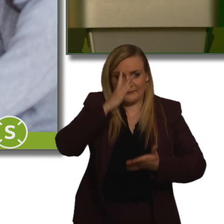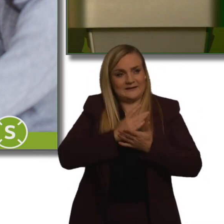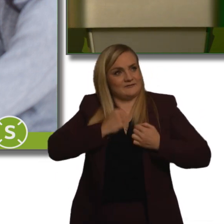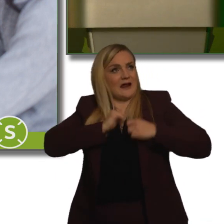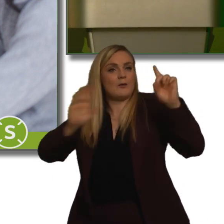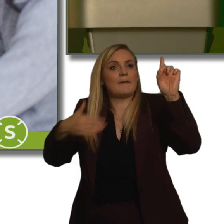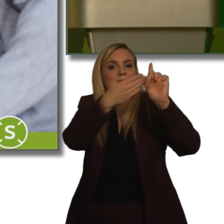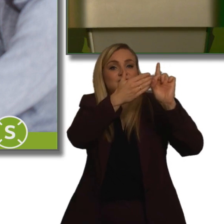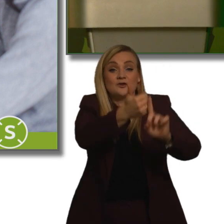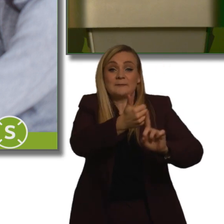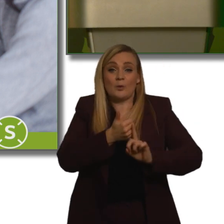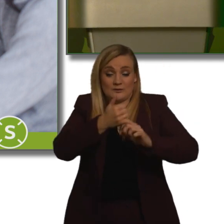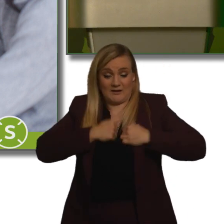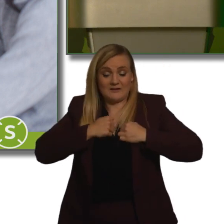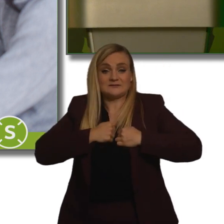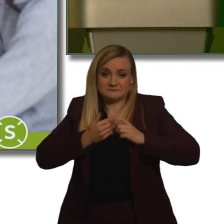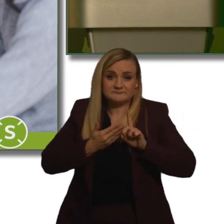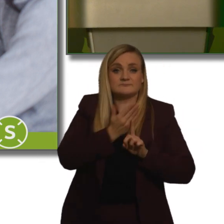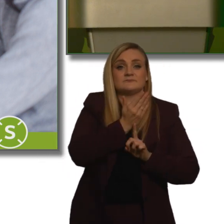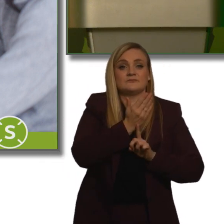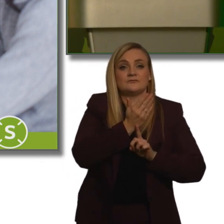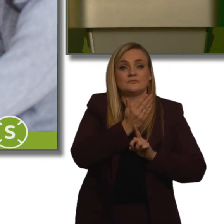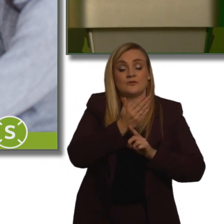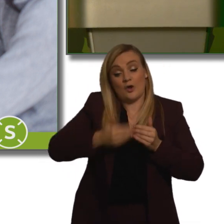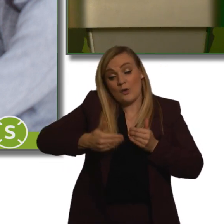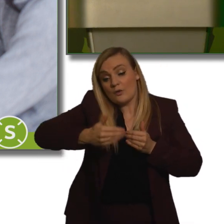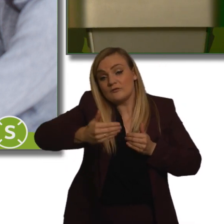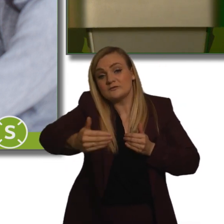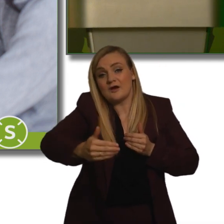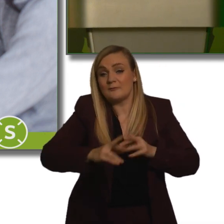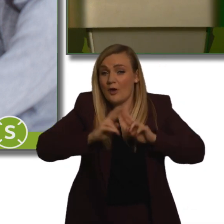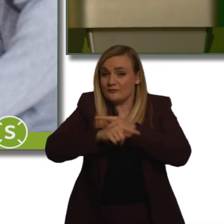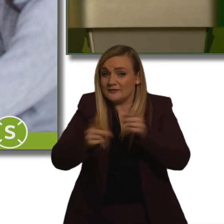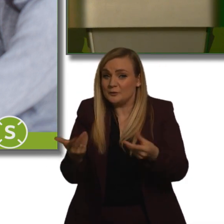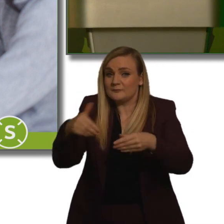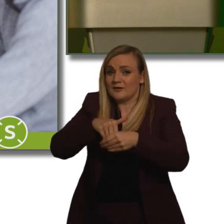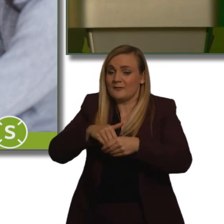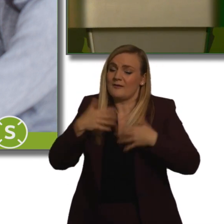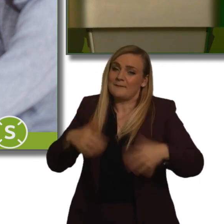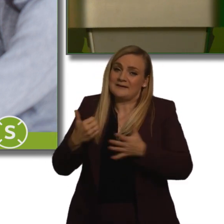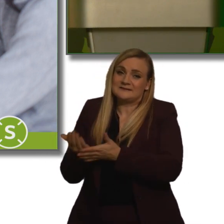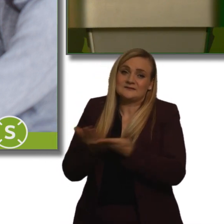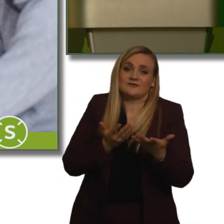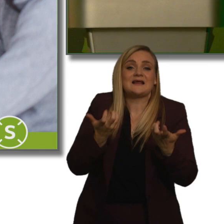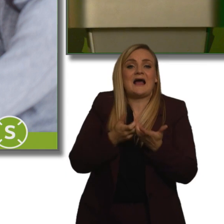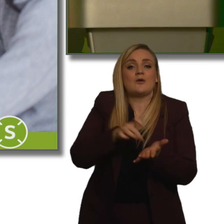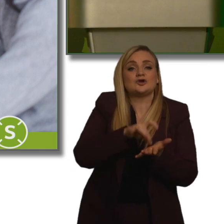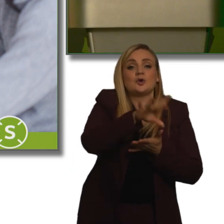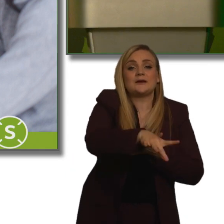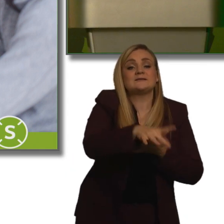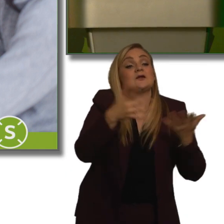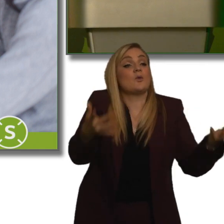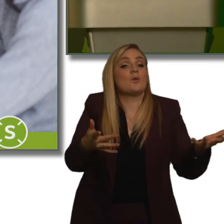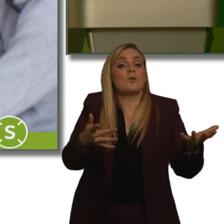mission. Over the coming months, I truly hope that you will become part of our extraordinary service by donating or volunteering your